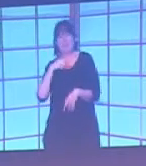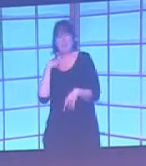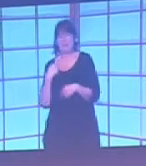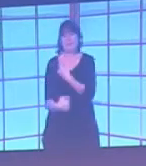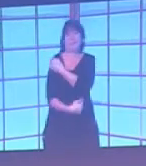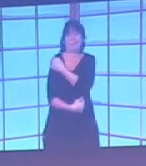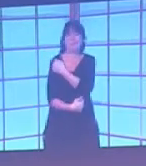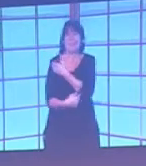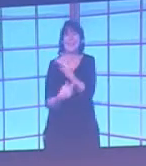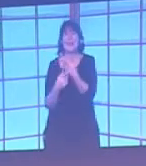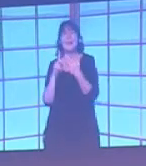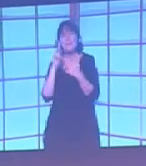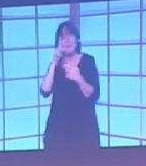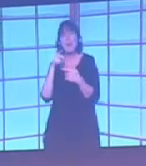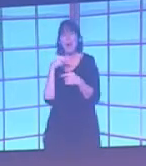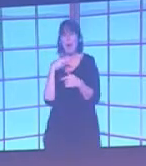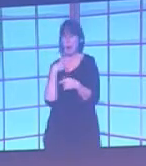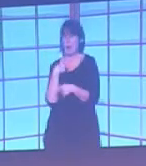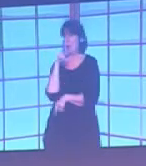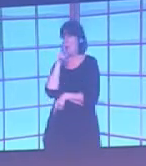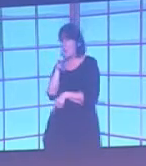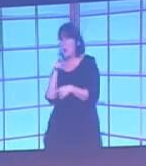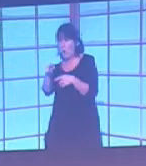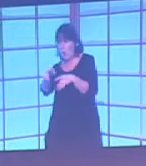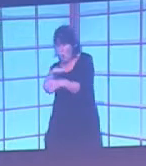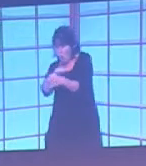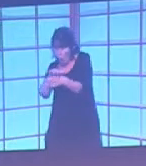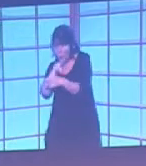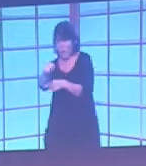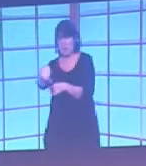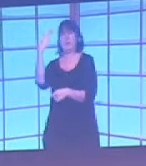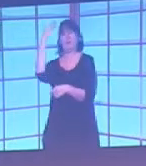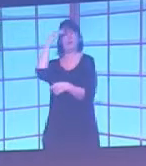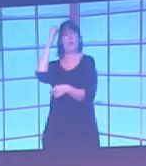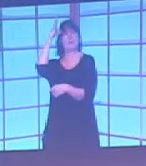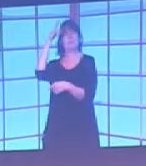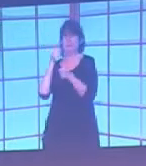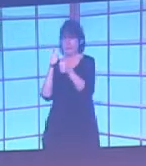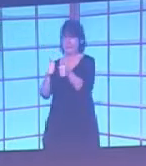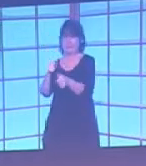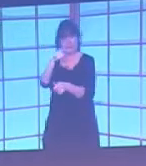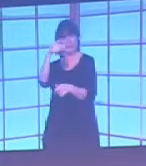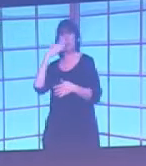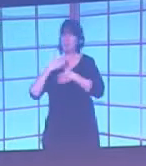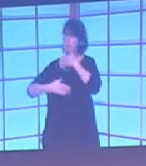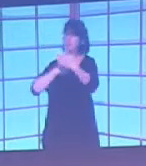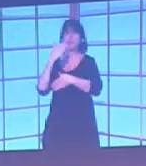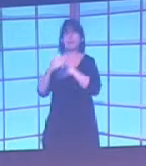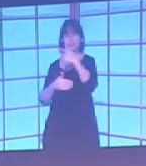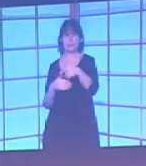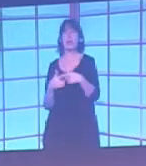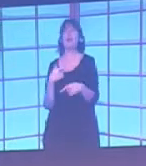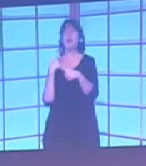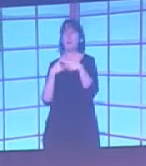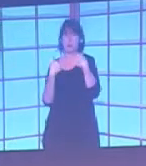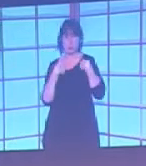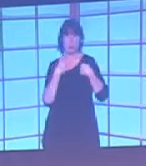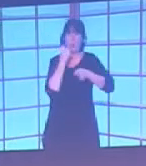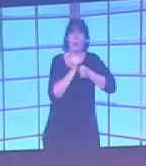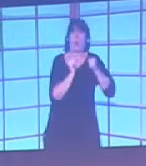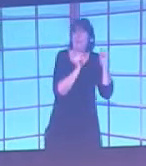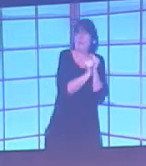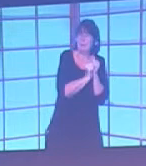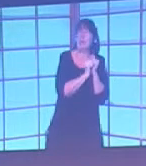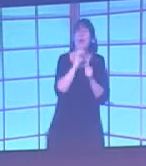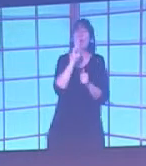to take this up yourselves at a local level, and to have us there in the background, working closely with UEFA, who can then influence